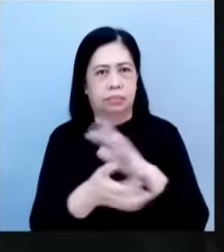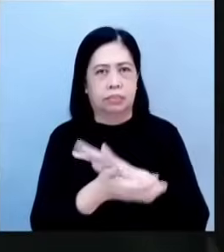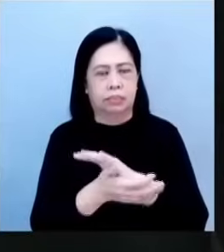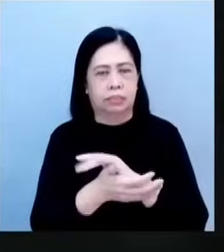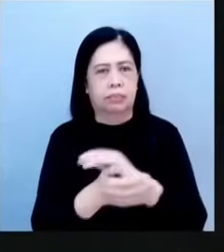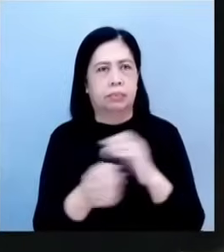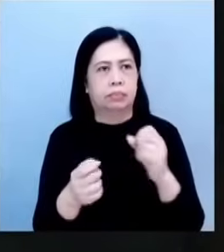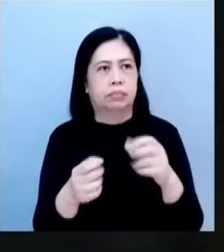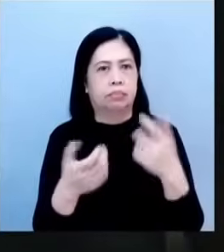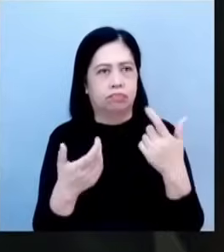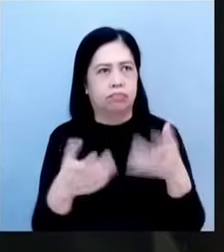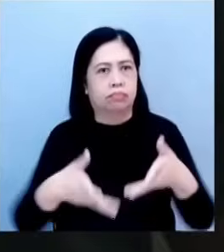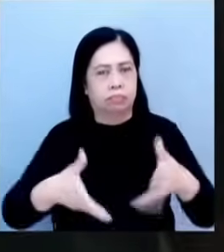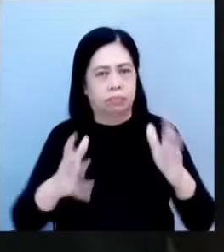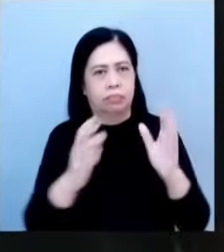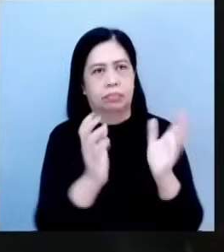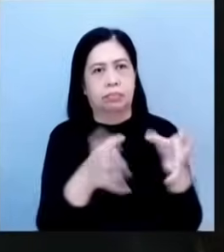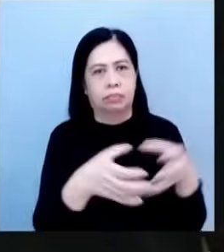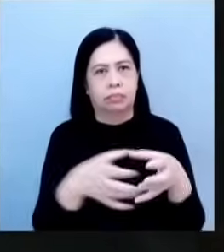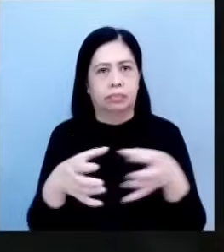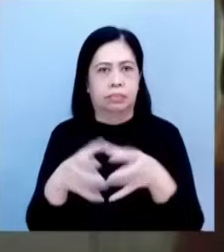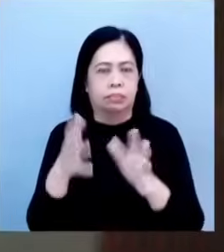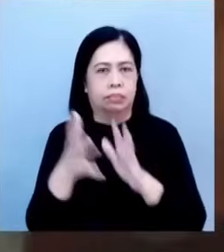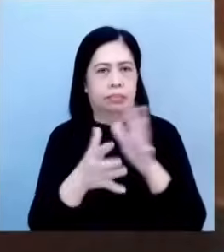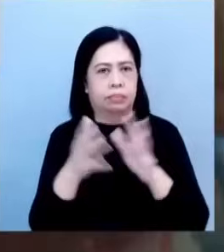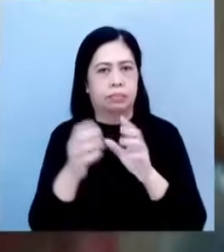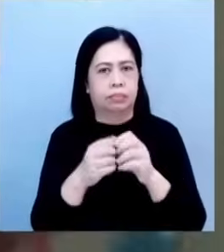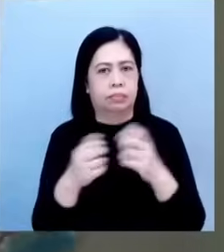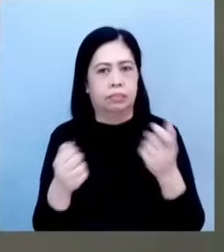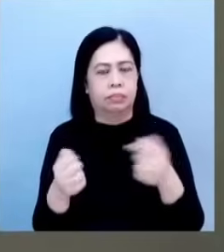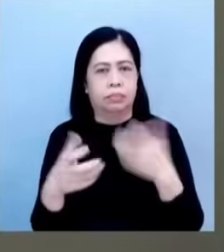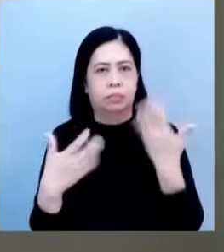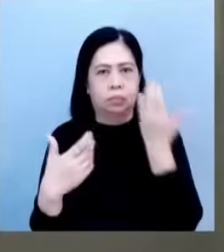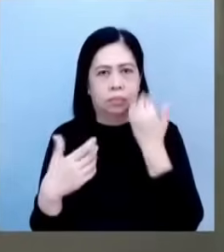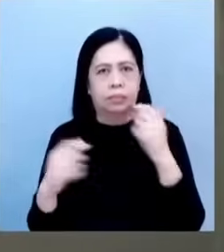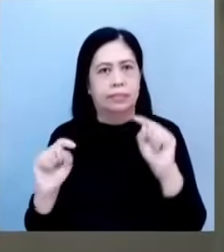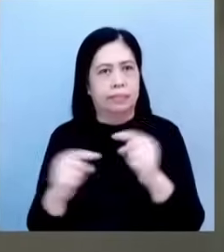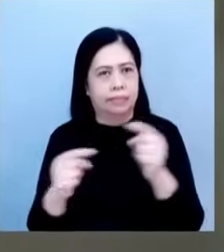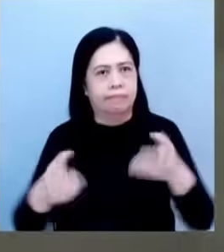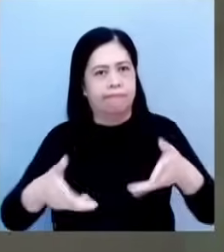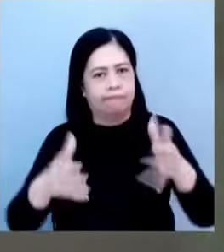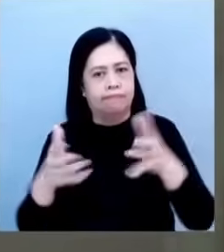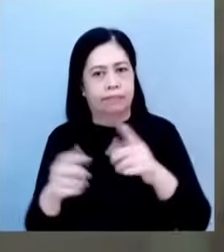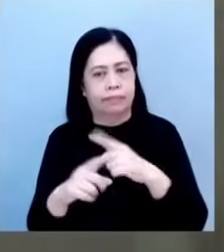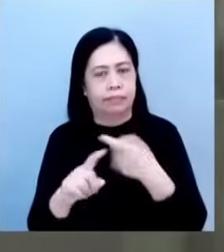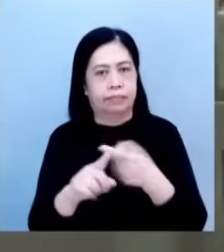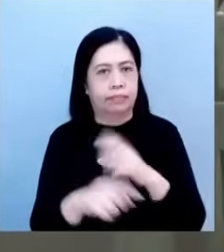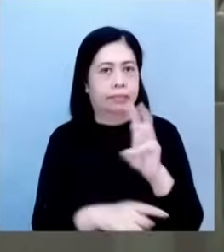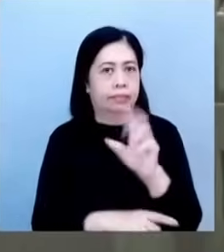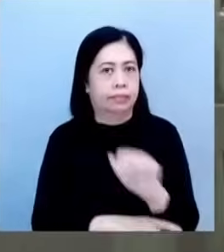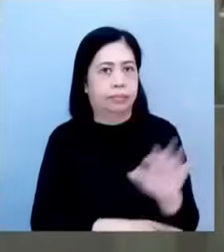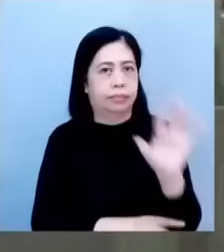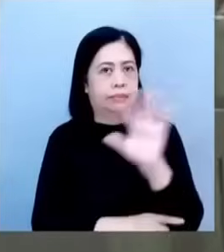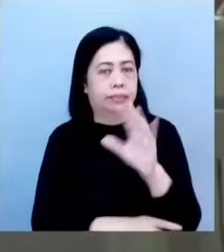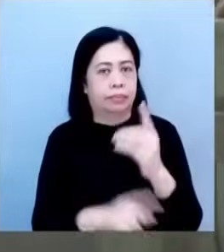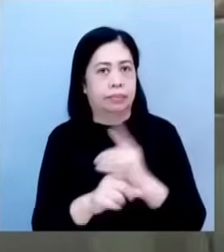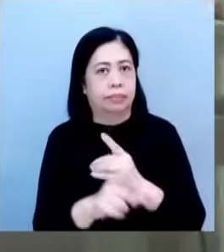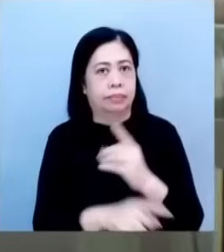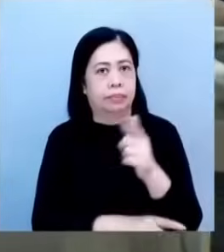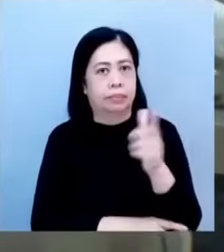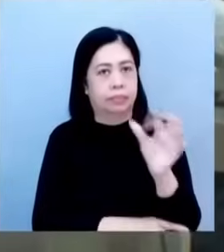public gatherings, which, of course, resulted to lesser number of injuries. Herbosa noted that from 6 a.m. of December